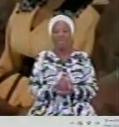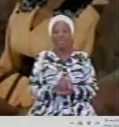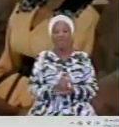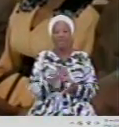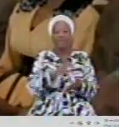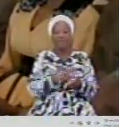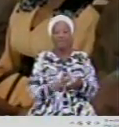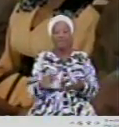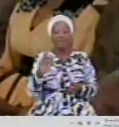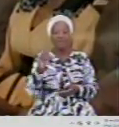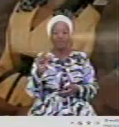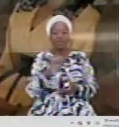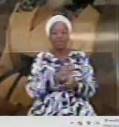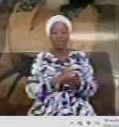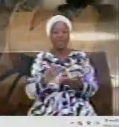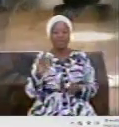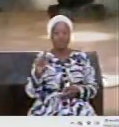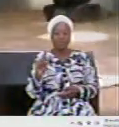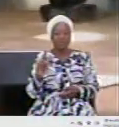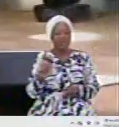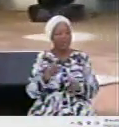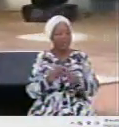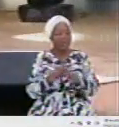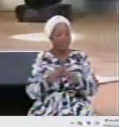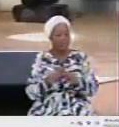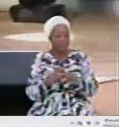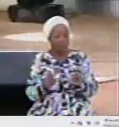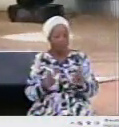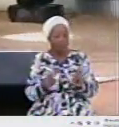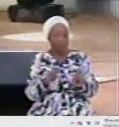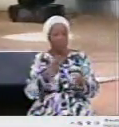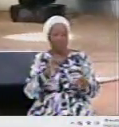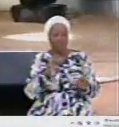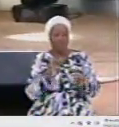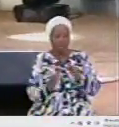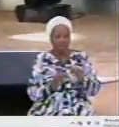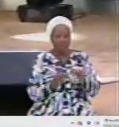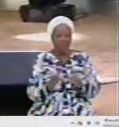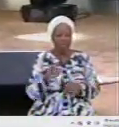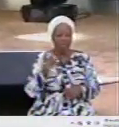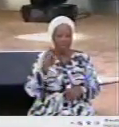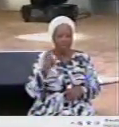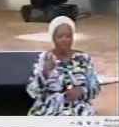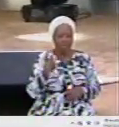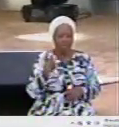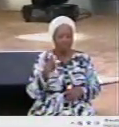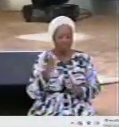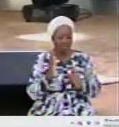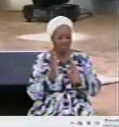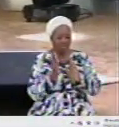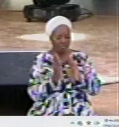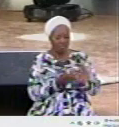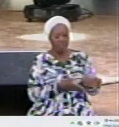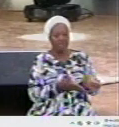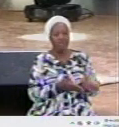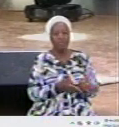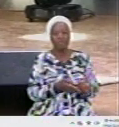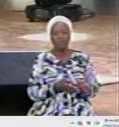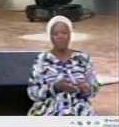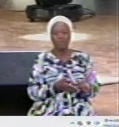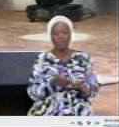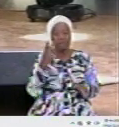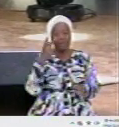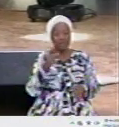20 there. In verse 20, but if ye refuse, look at God. He